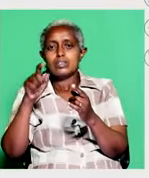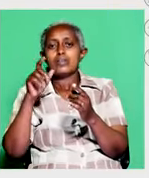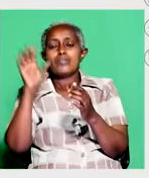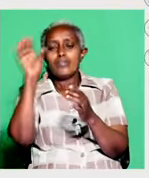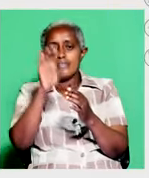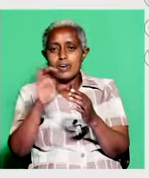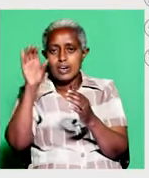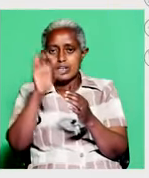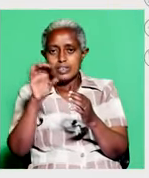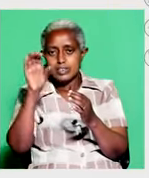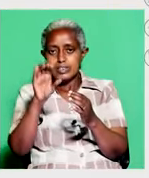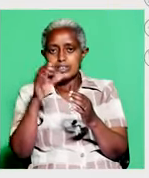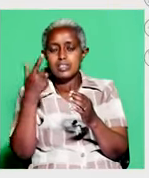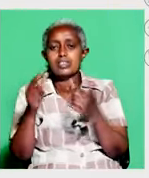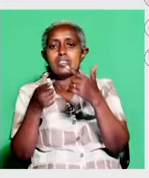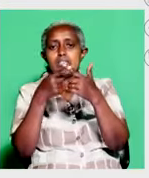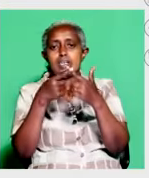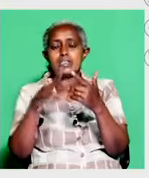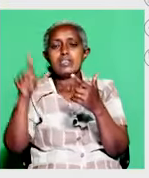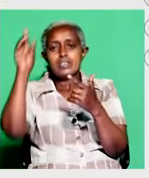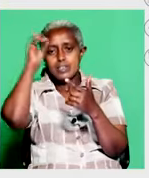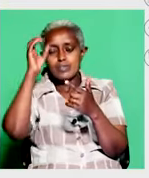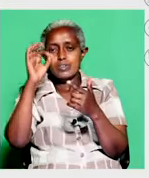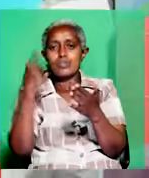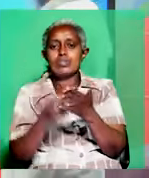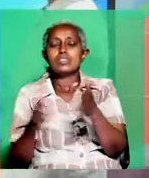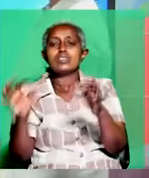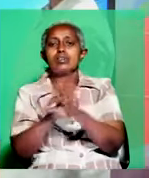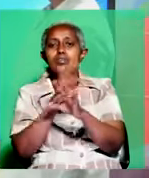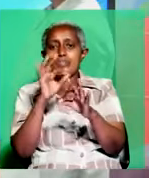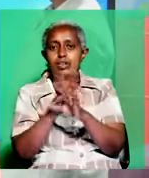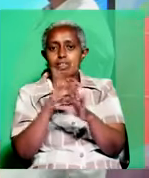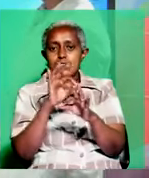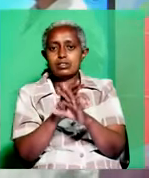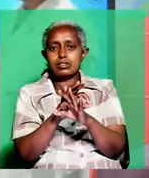find the second derivative of this function.